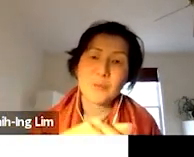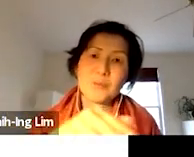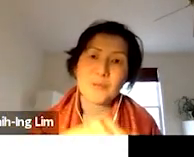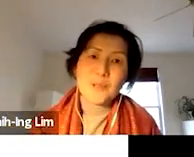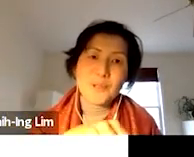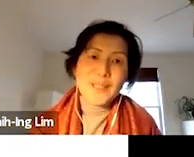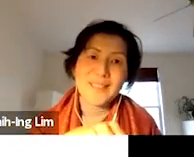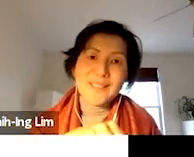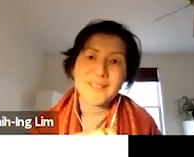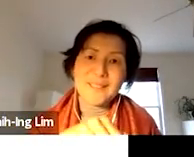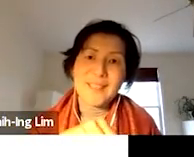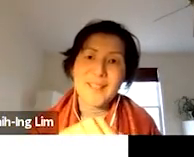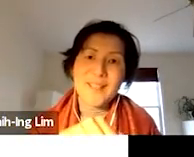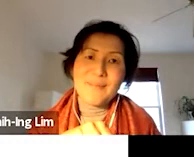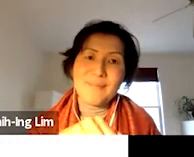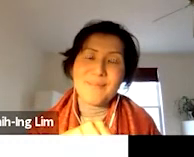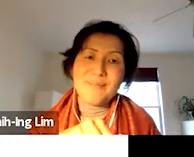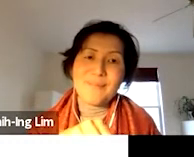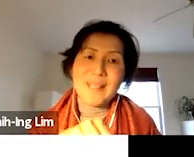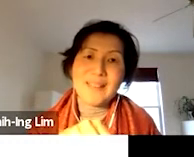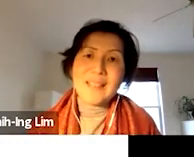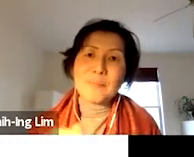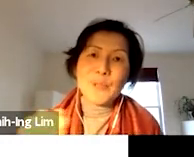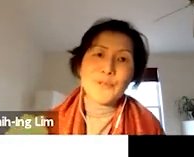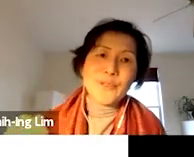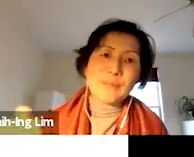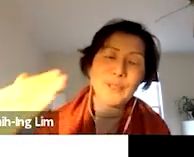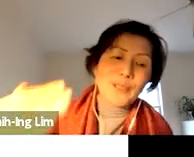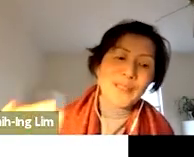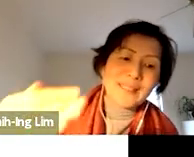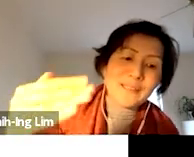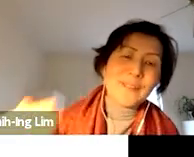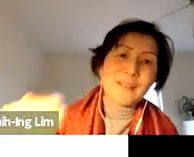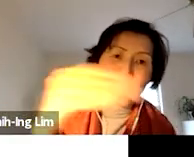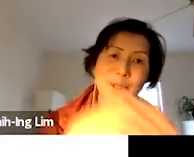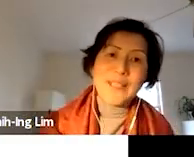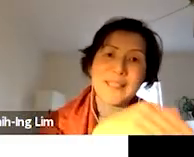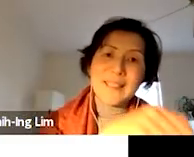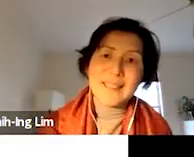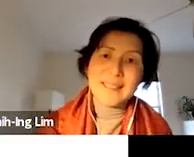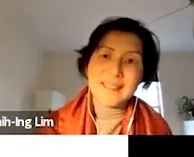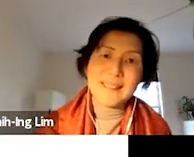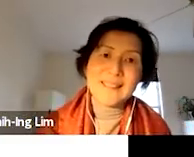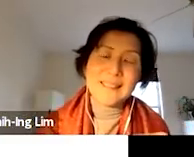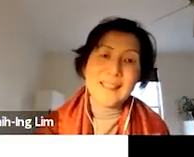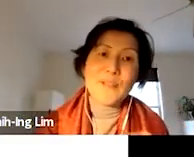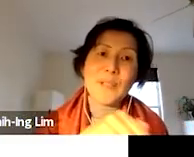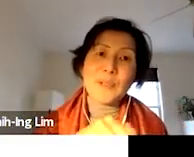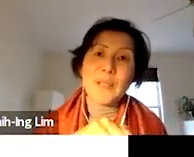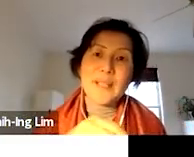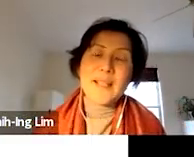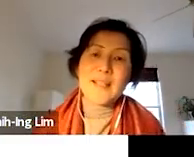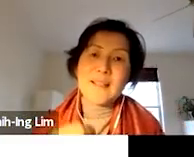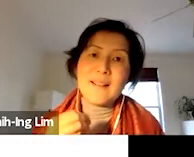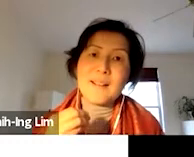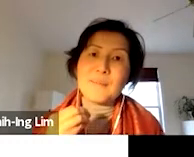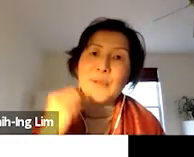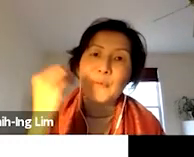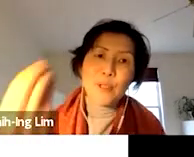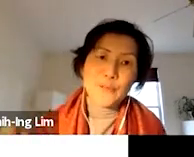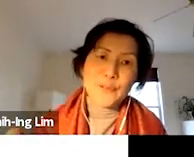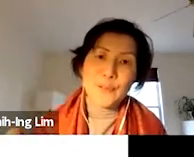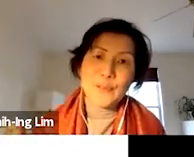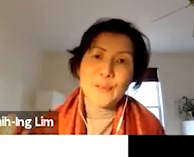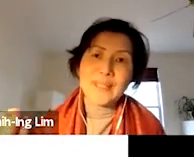that, ooh, look, you know, it's, I think both the modeling of like putting the hand in as well as